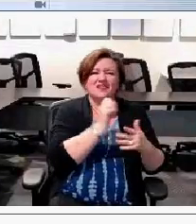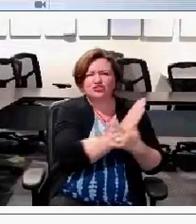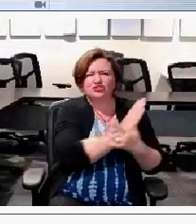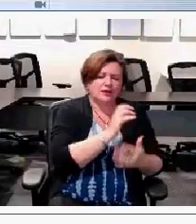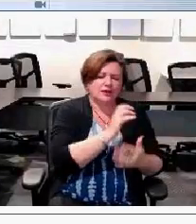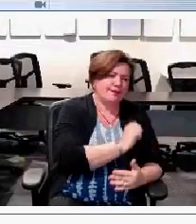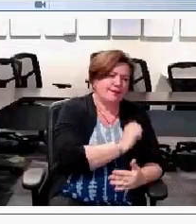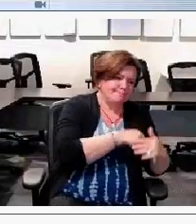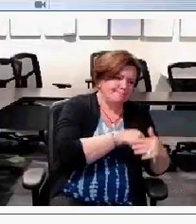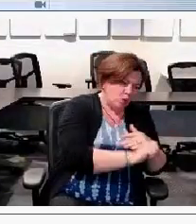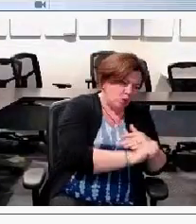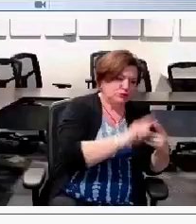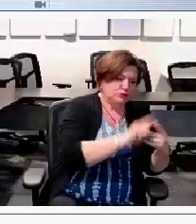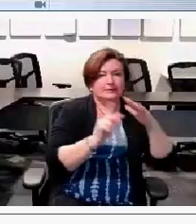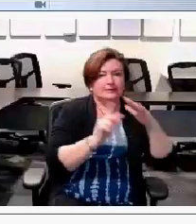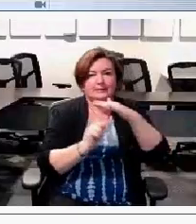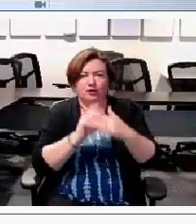through kindergarten age, and